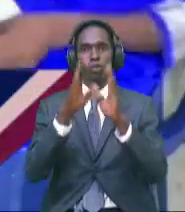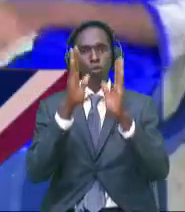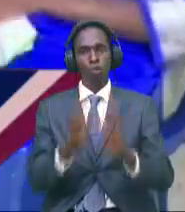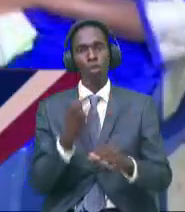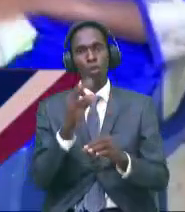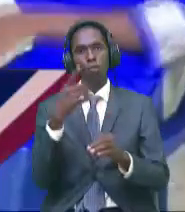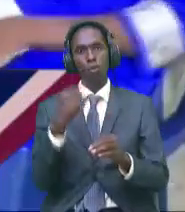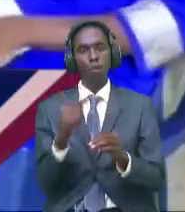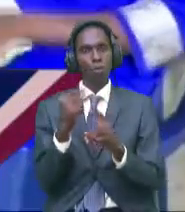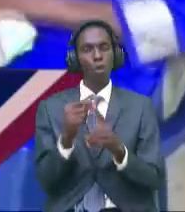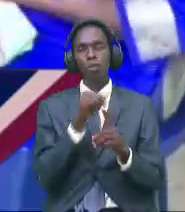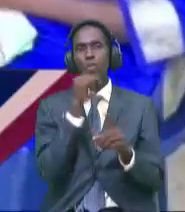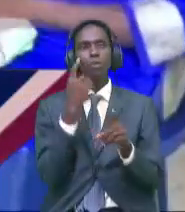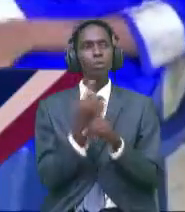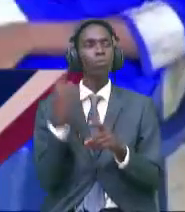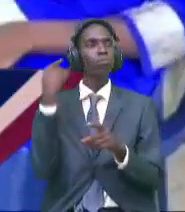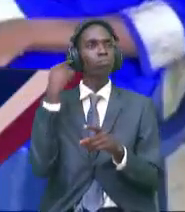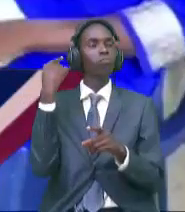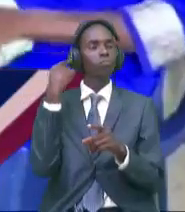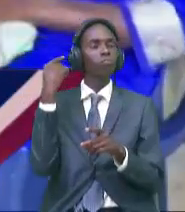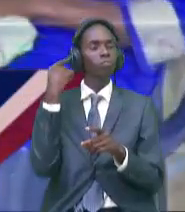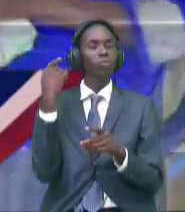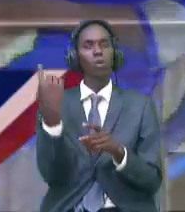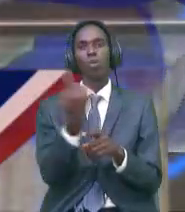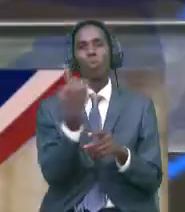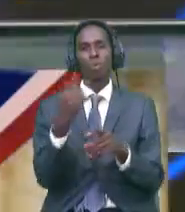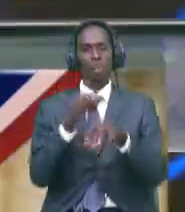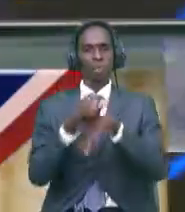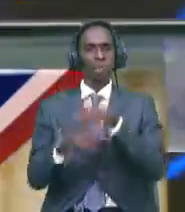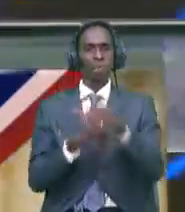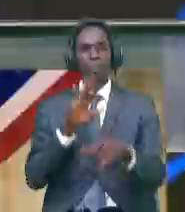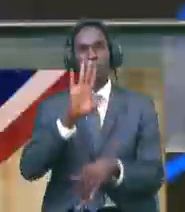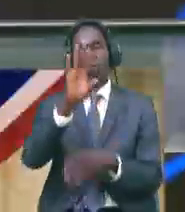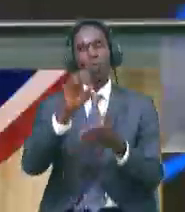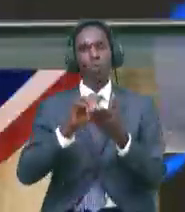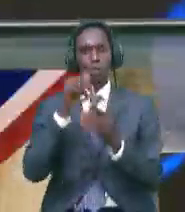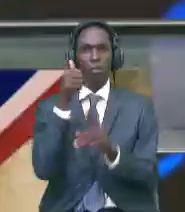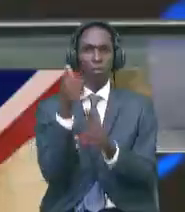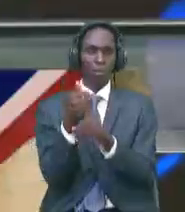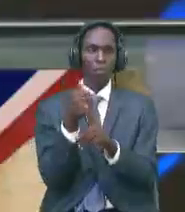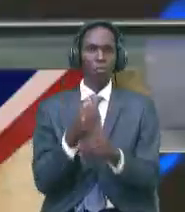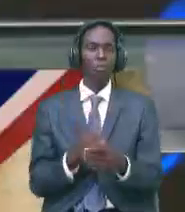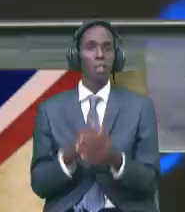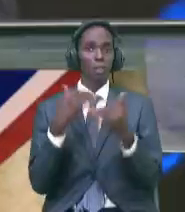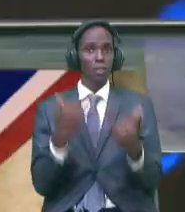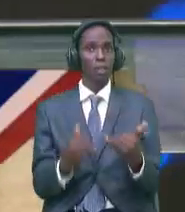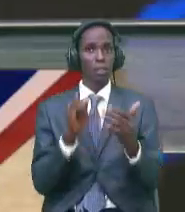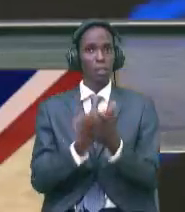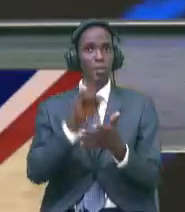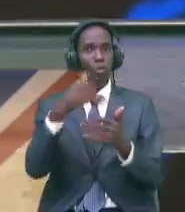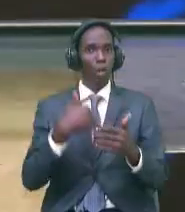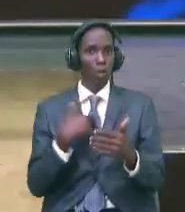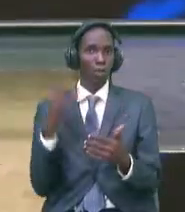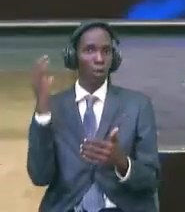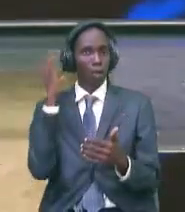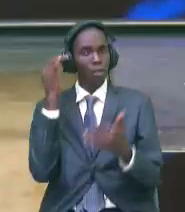word and not hearers only, deceiving your own selves. Now therefore that you have learned, now therefore